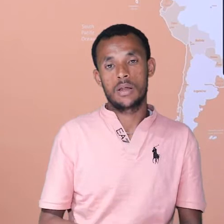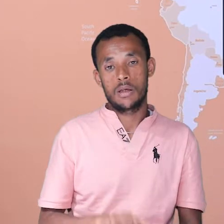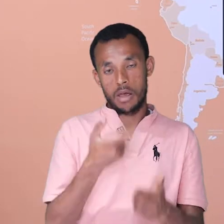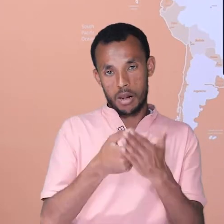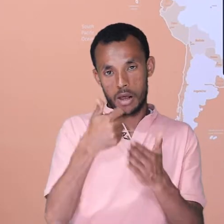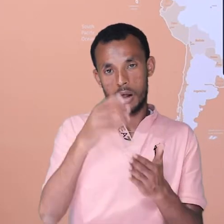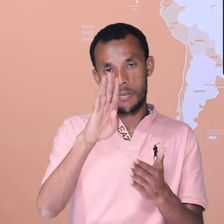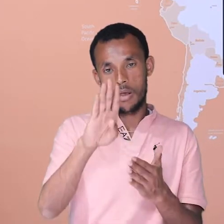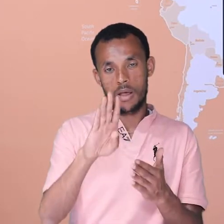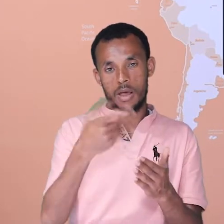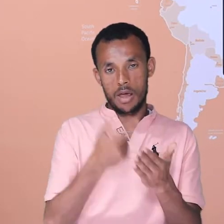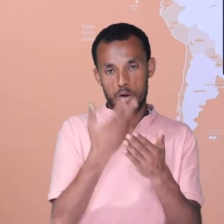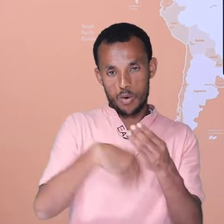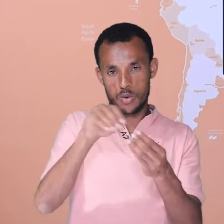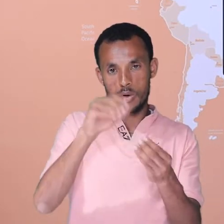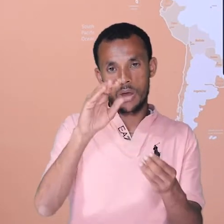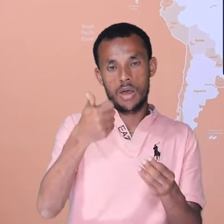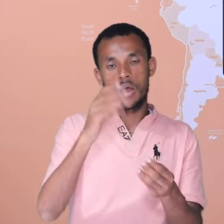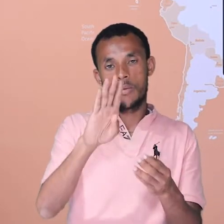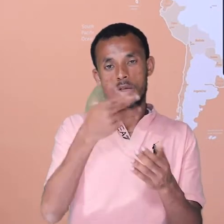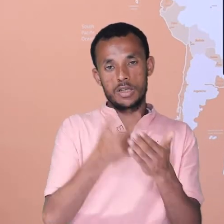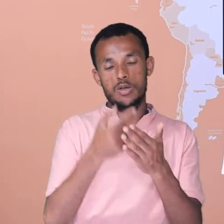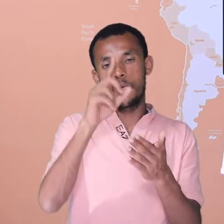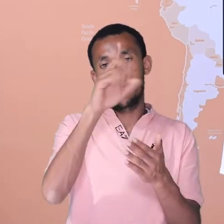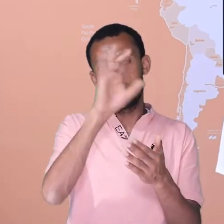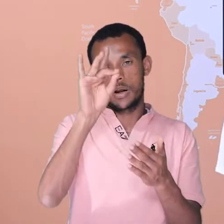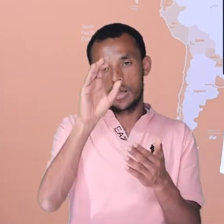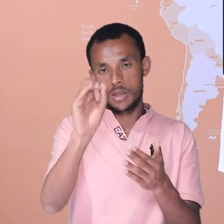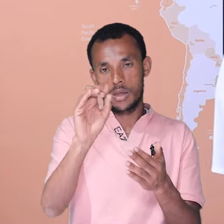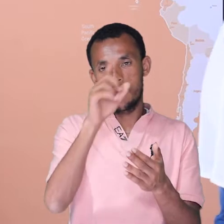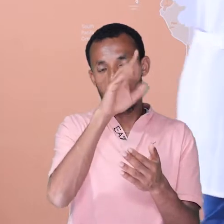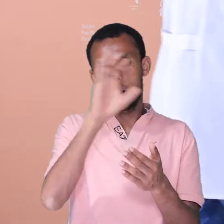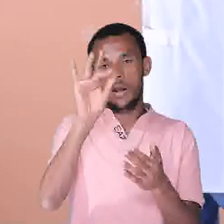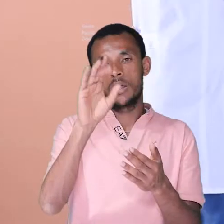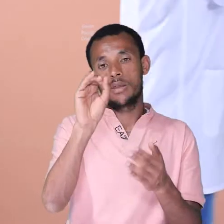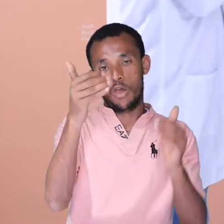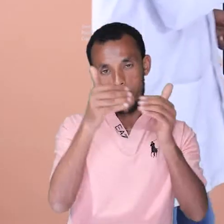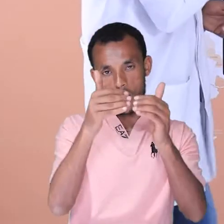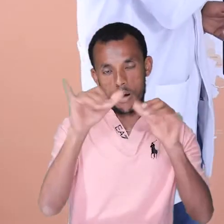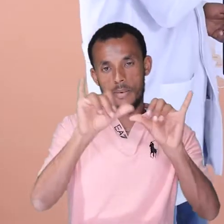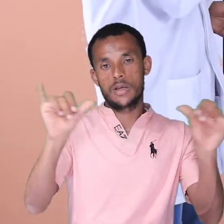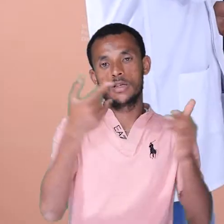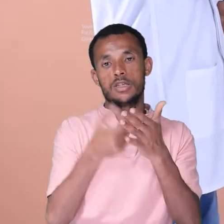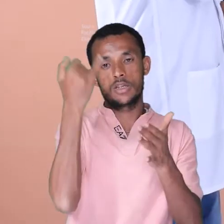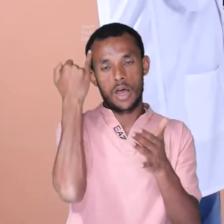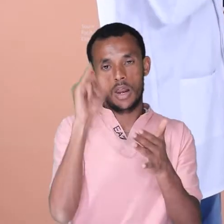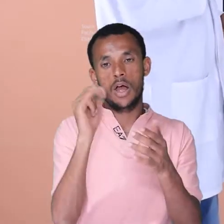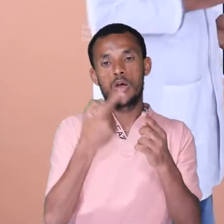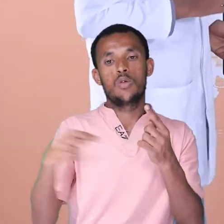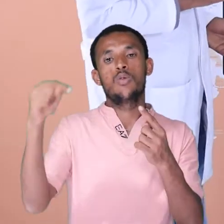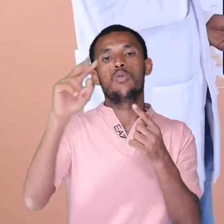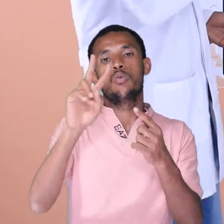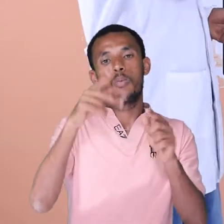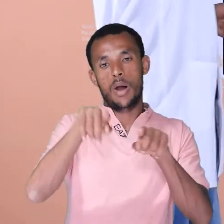Here AB, here also AB. These are 180 equal in measure. This is the idea. Two parallel